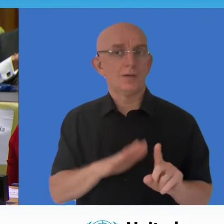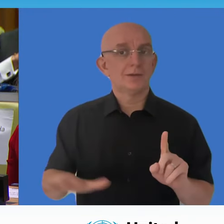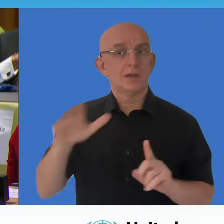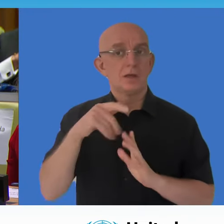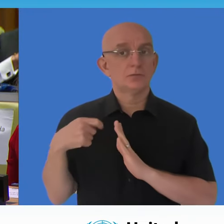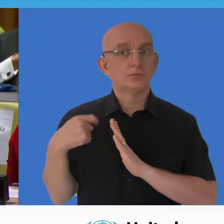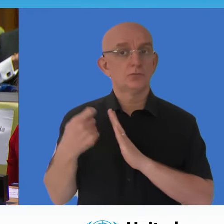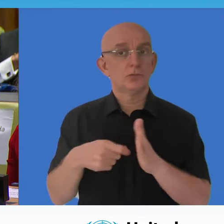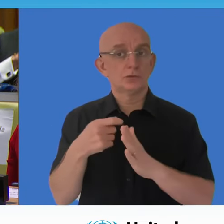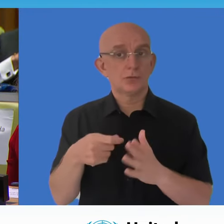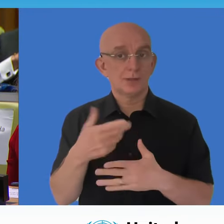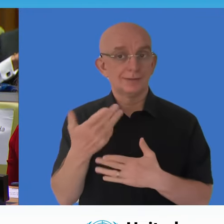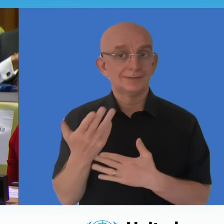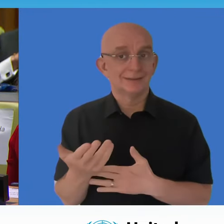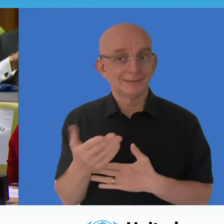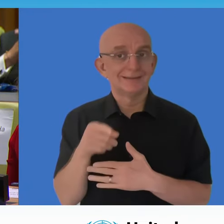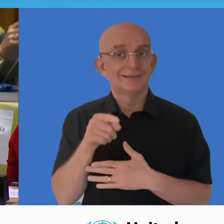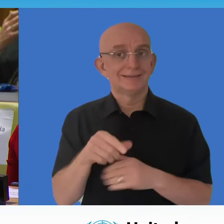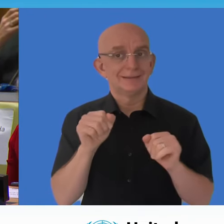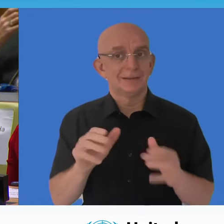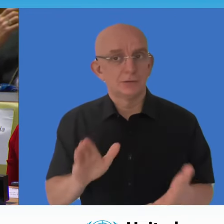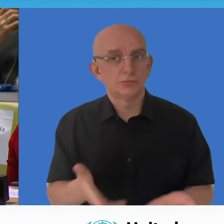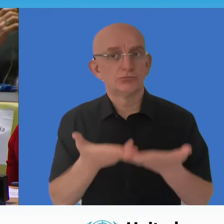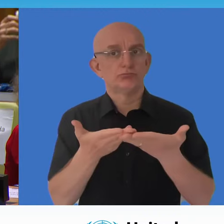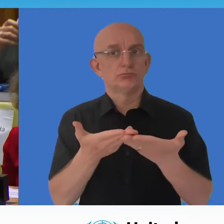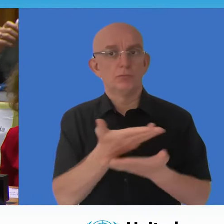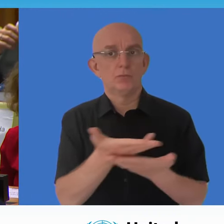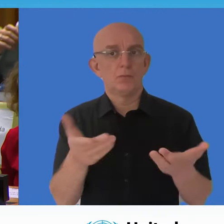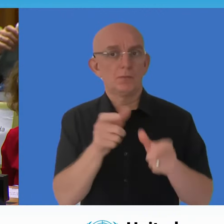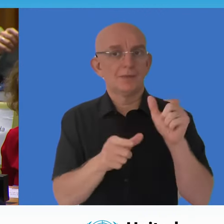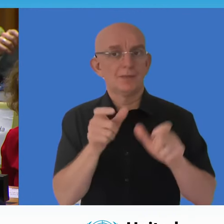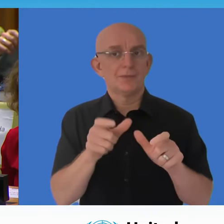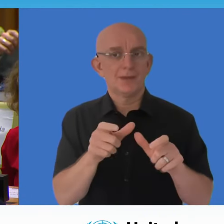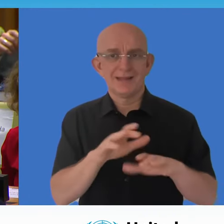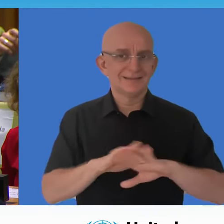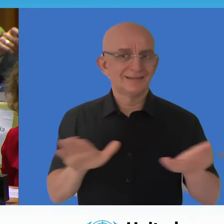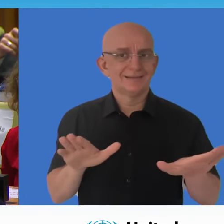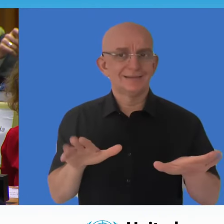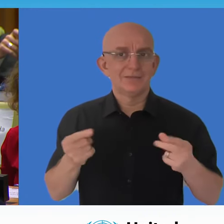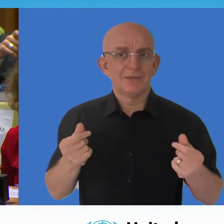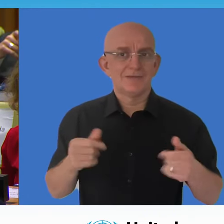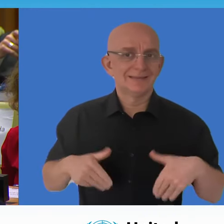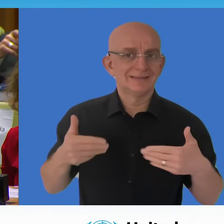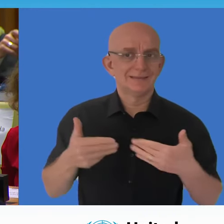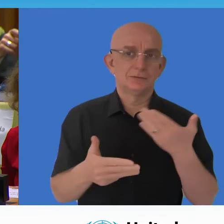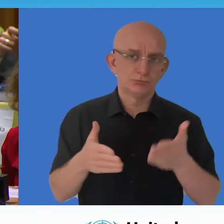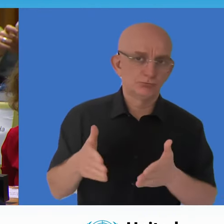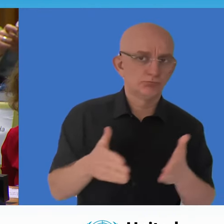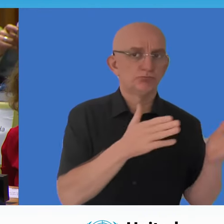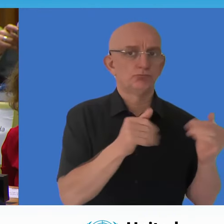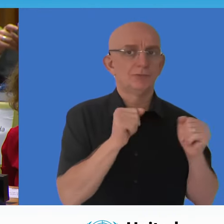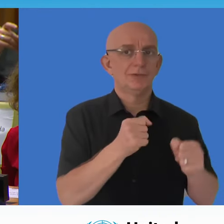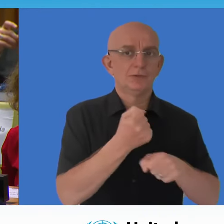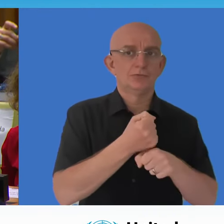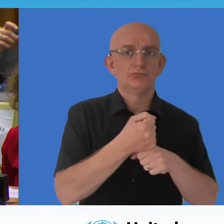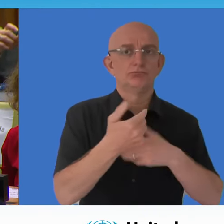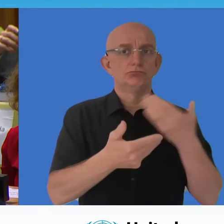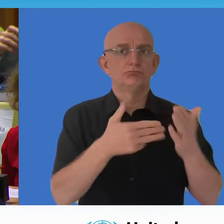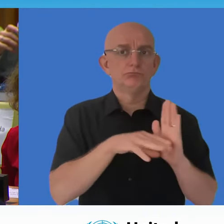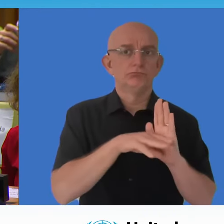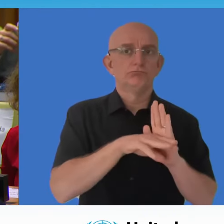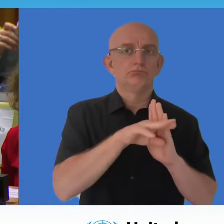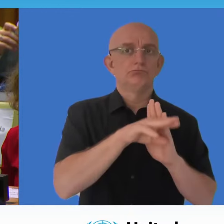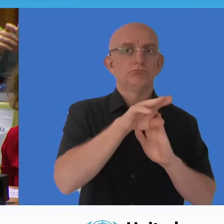people from poverty and ensure their participation, most notably, of course, youth. What we see is necessary